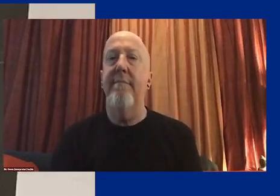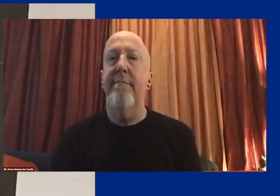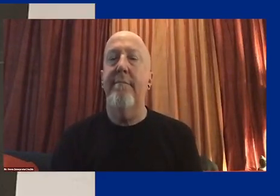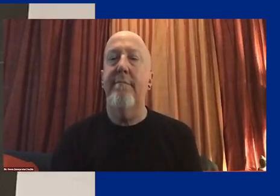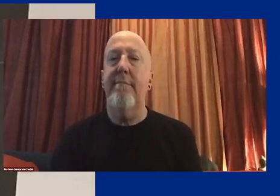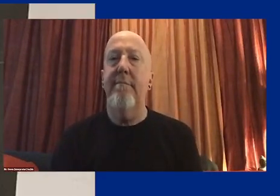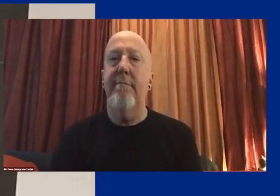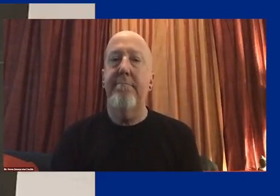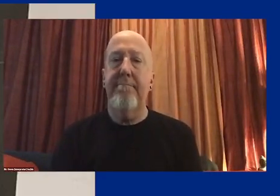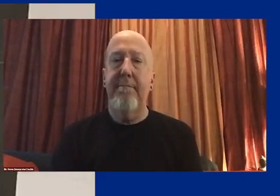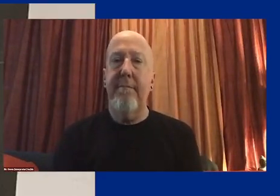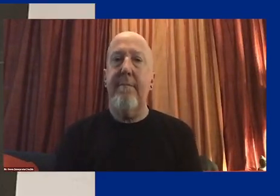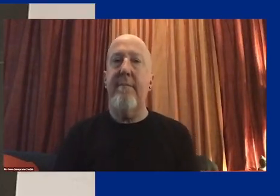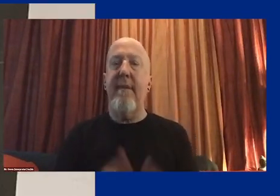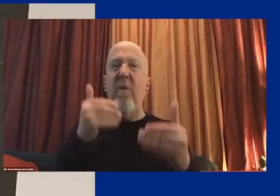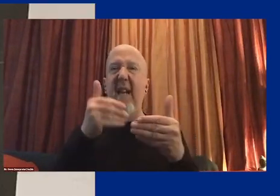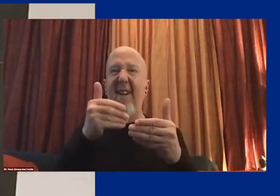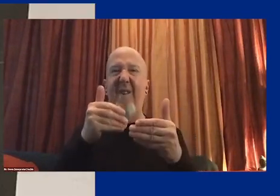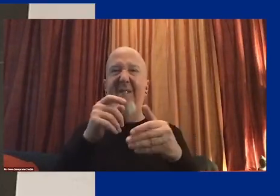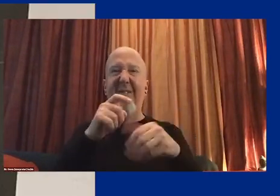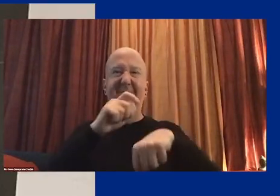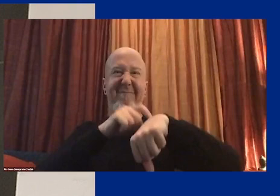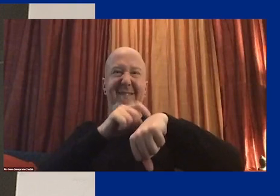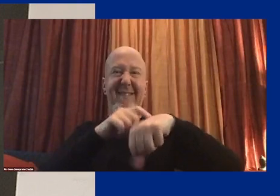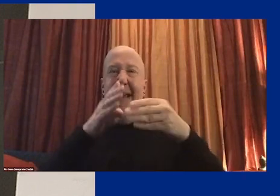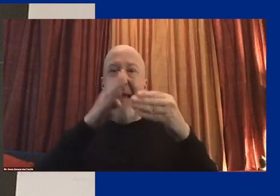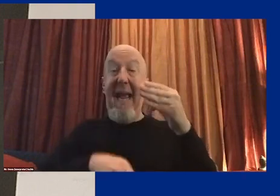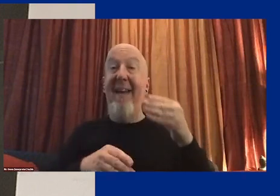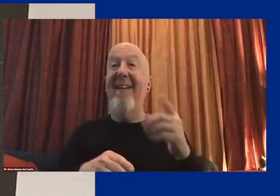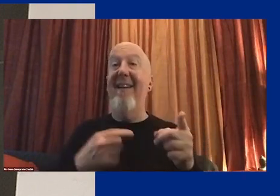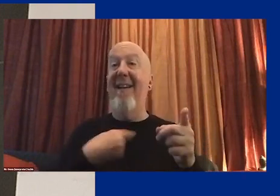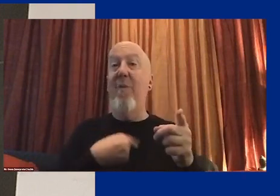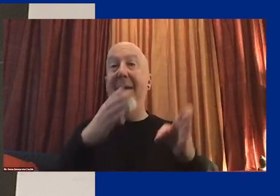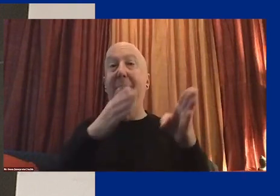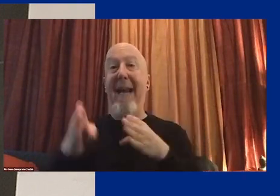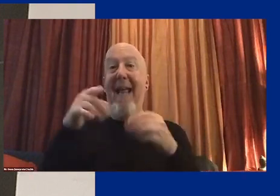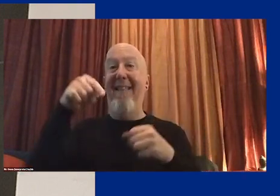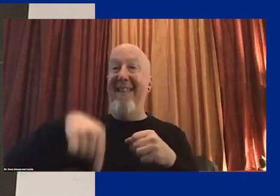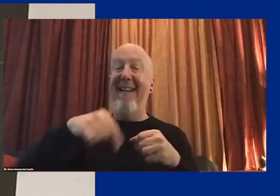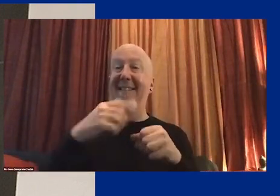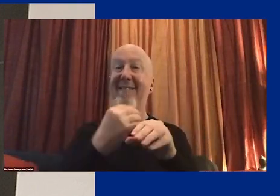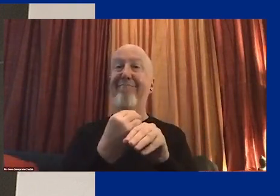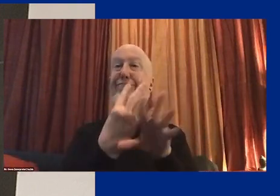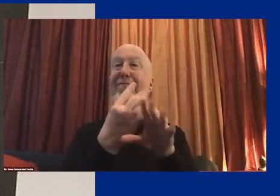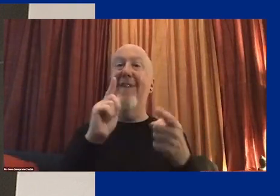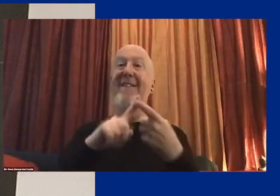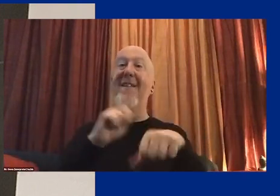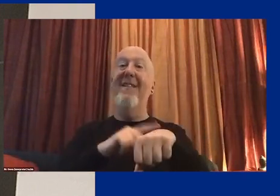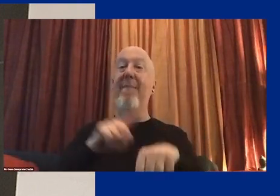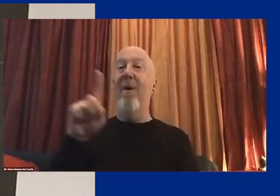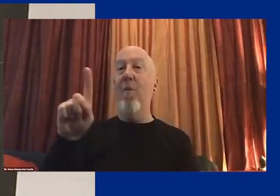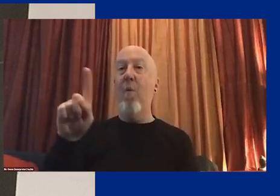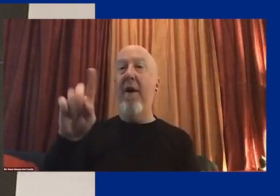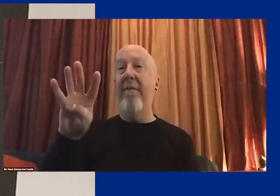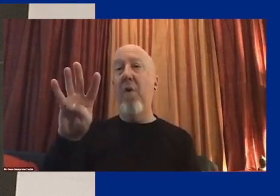Okay, so, and we're getting close to the end. I should have mentioned that we've scheduled this until 1:45. We may be able to